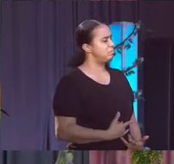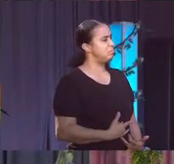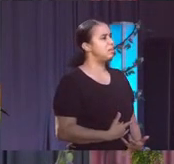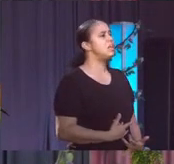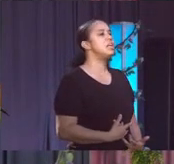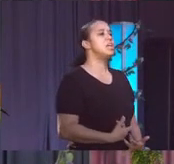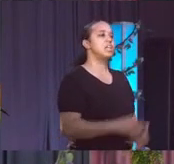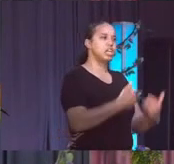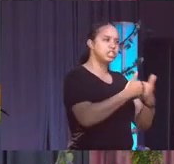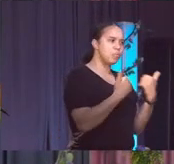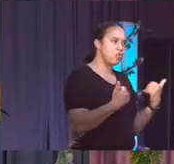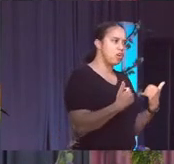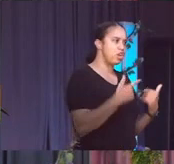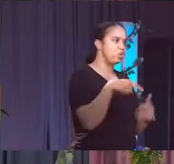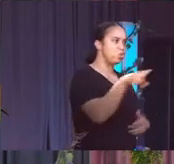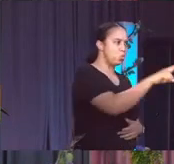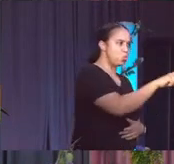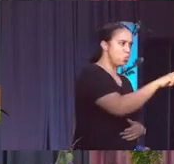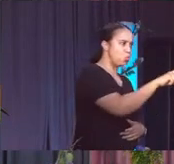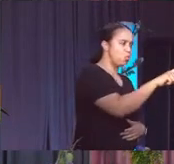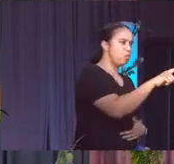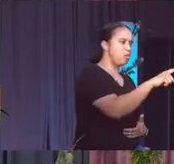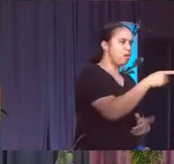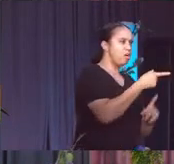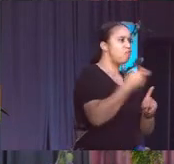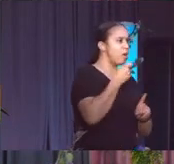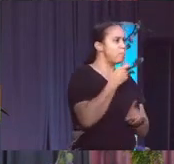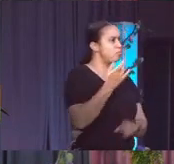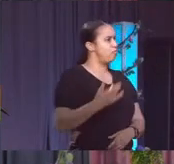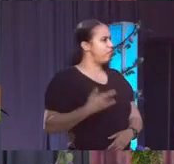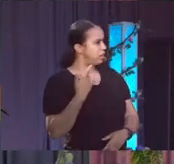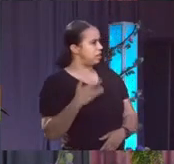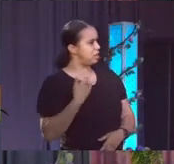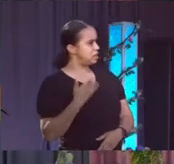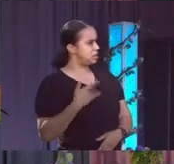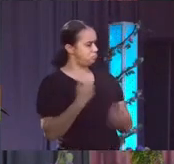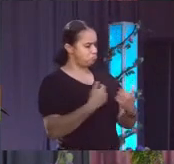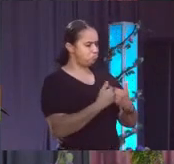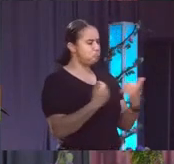Can you separate you from what you feel?